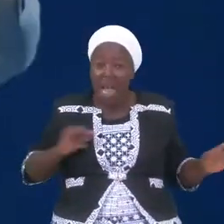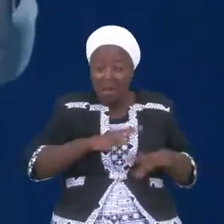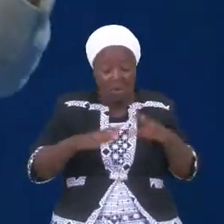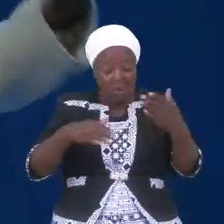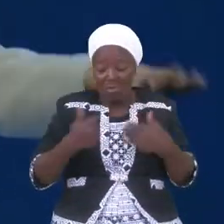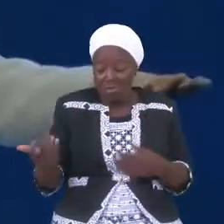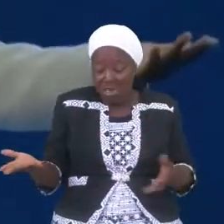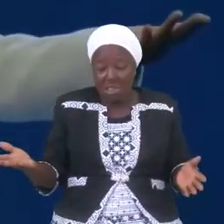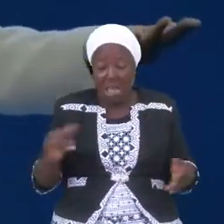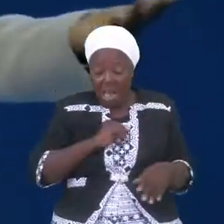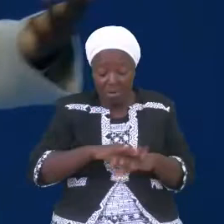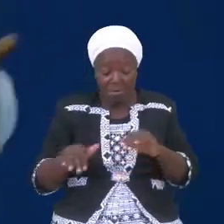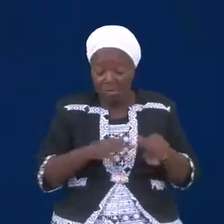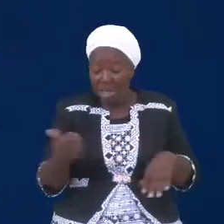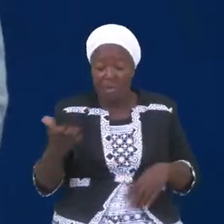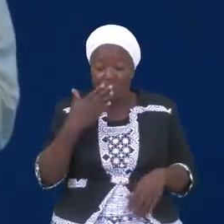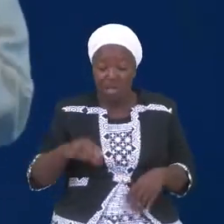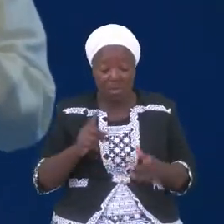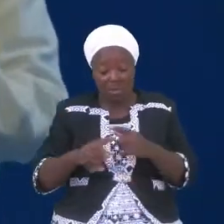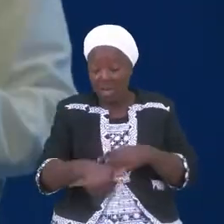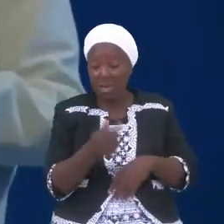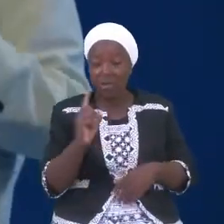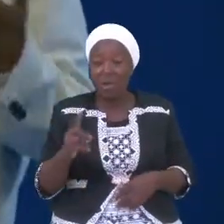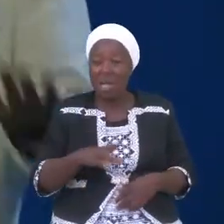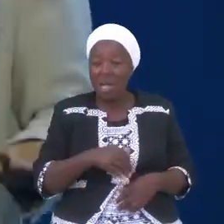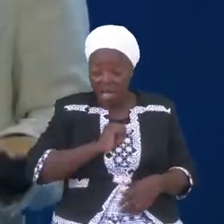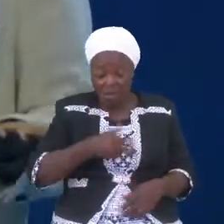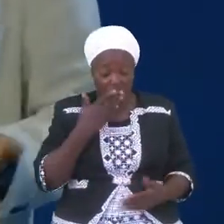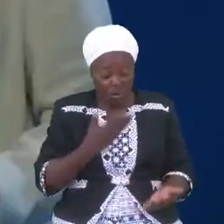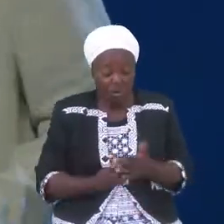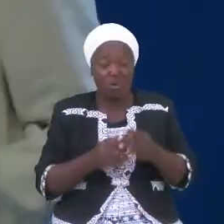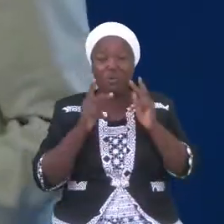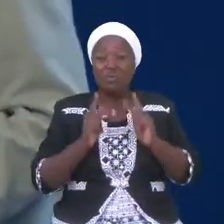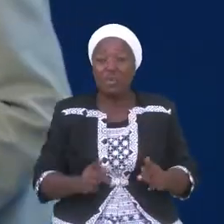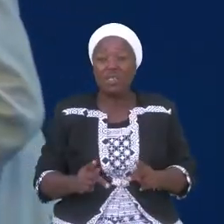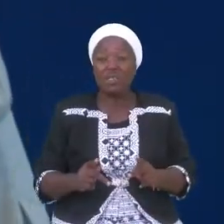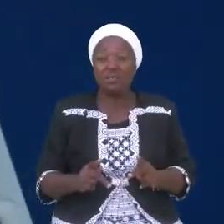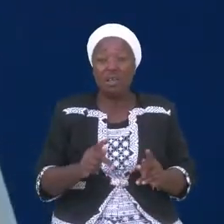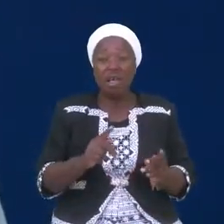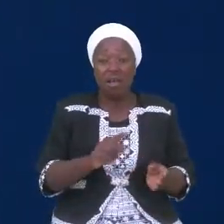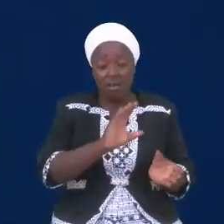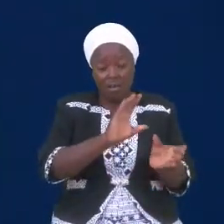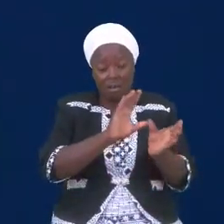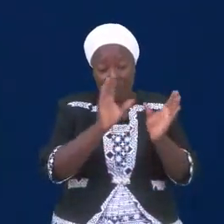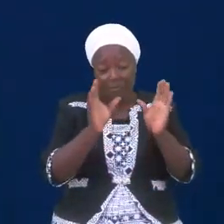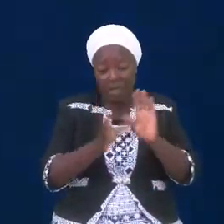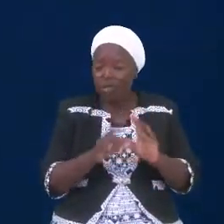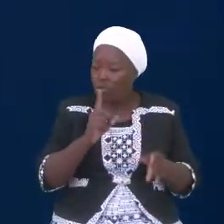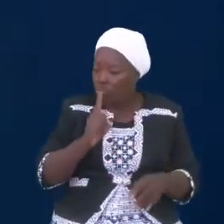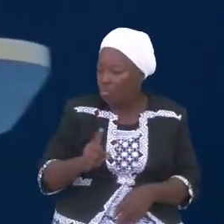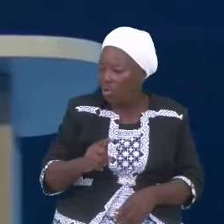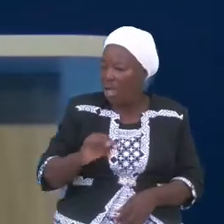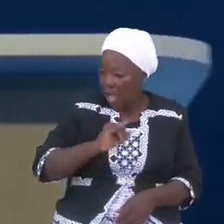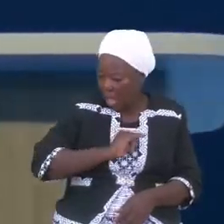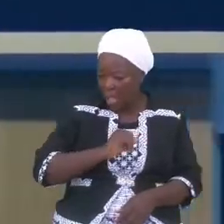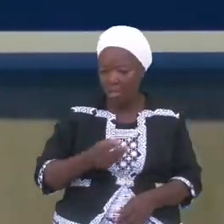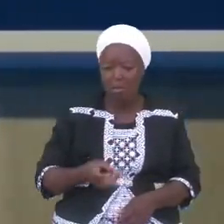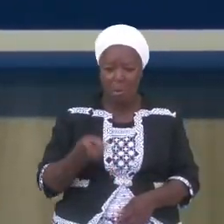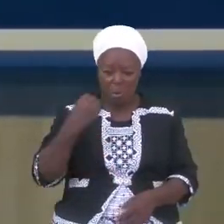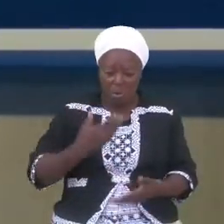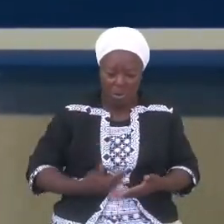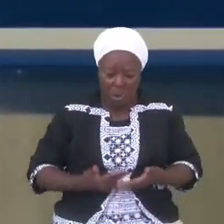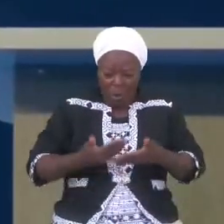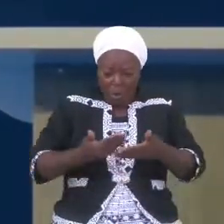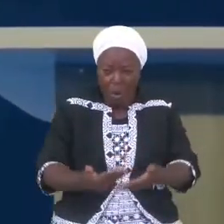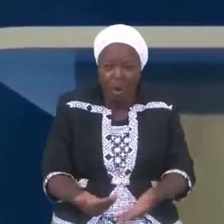wish anybody any good. I'm a nice person from birth. I was born